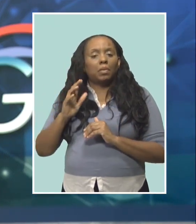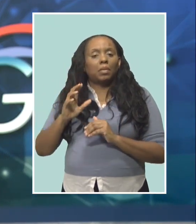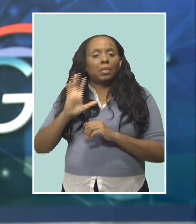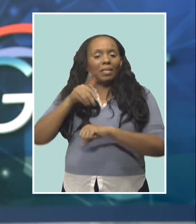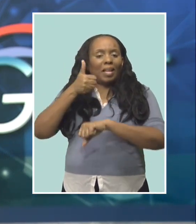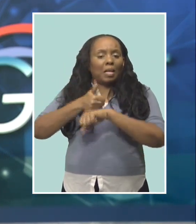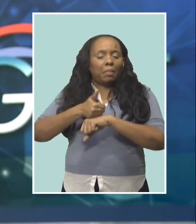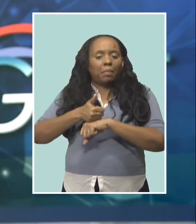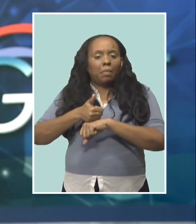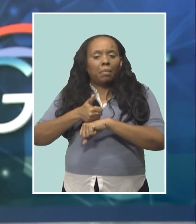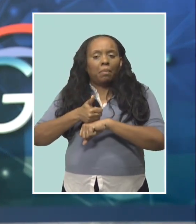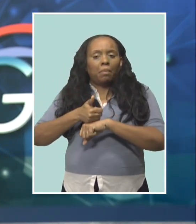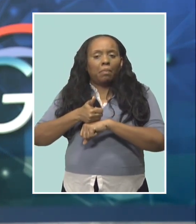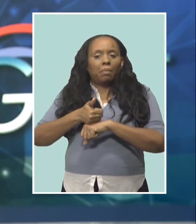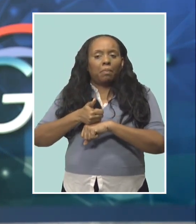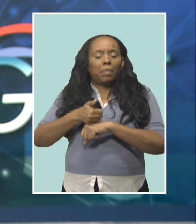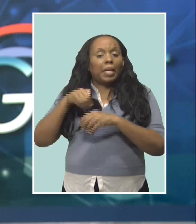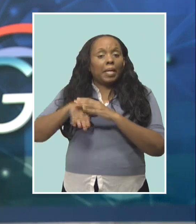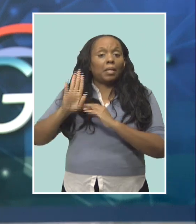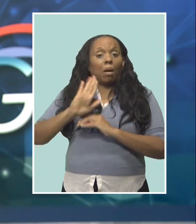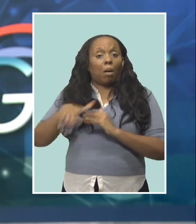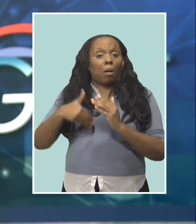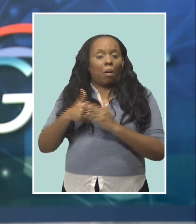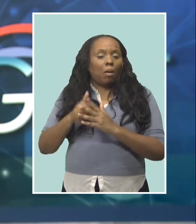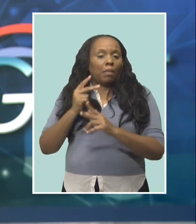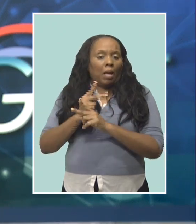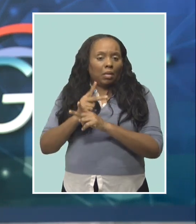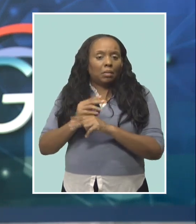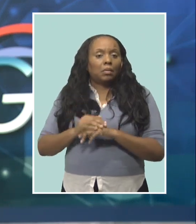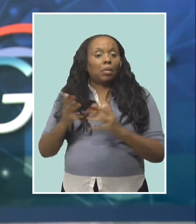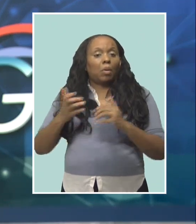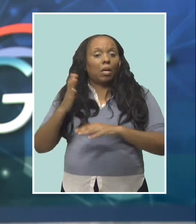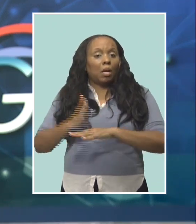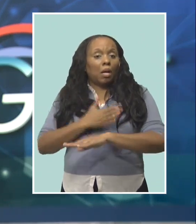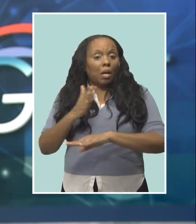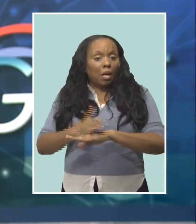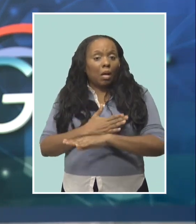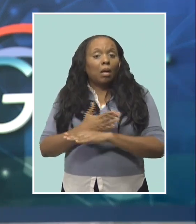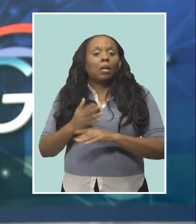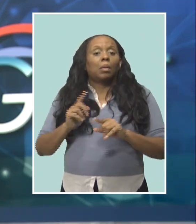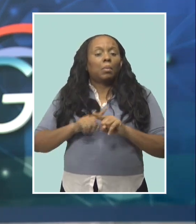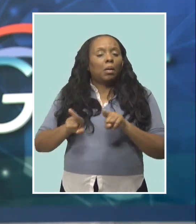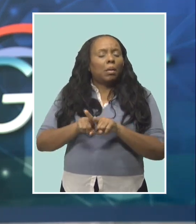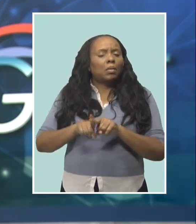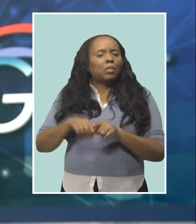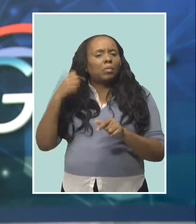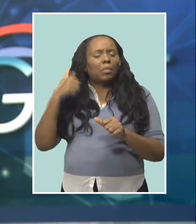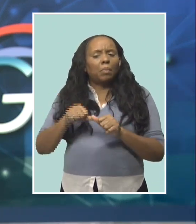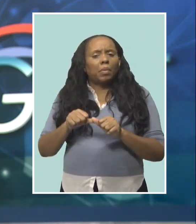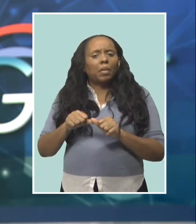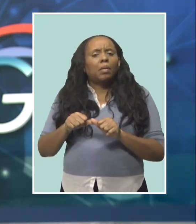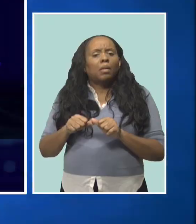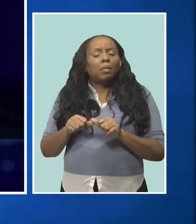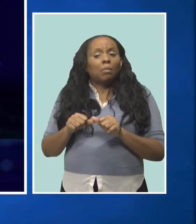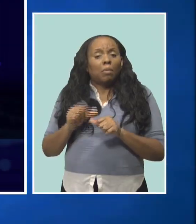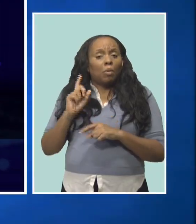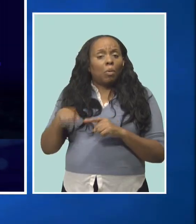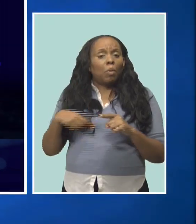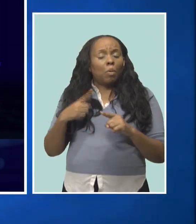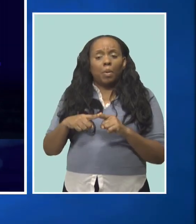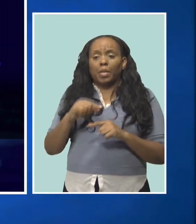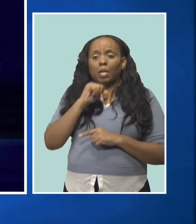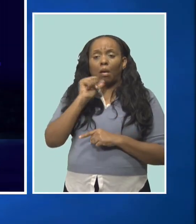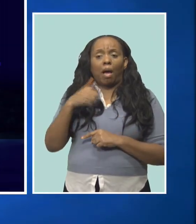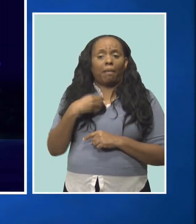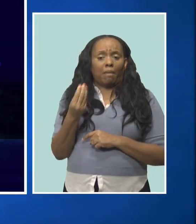help not only in bringing technological upgrades to the transport sector, but also with security concerns. This is also to take the